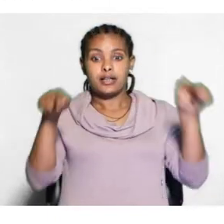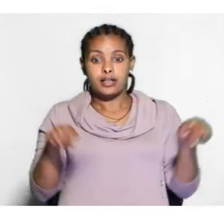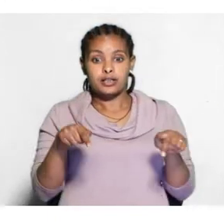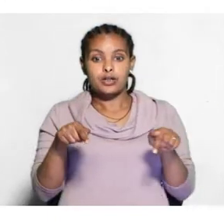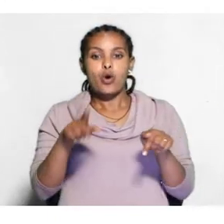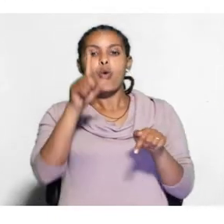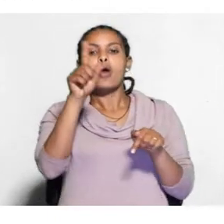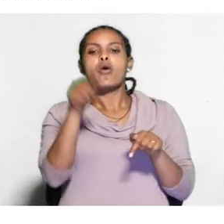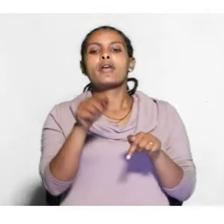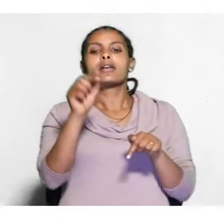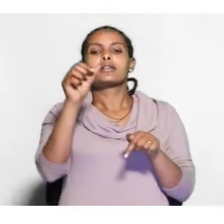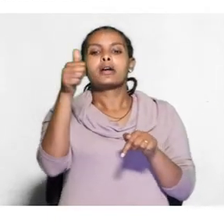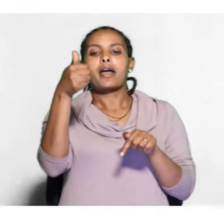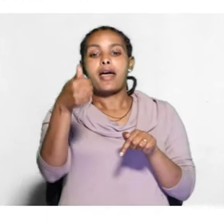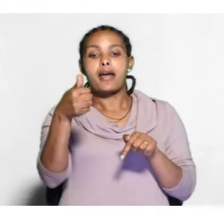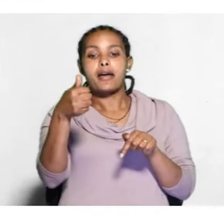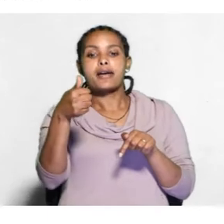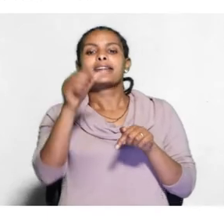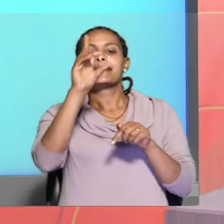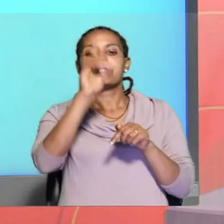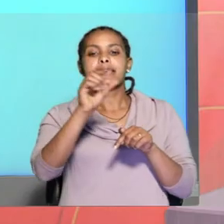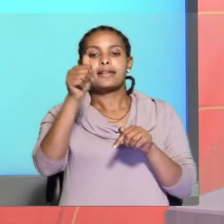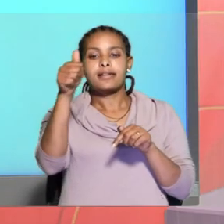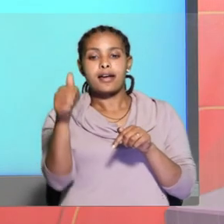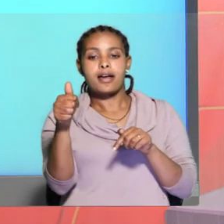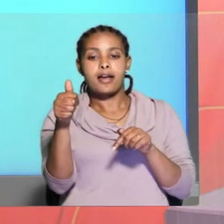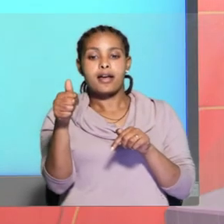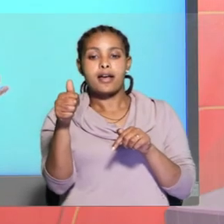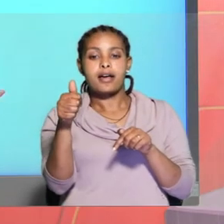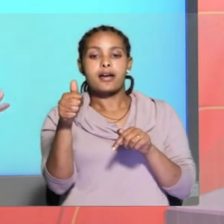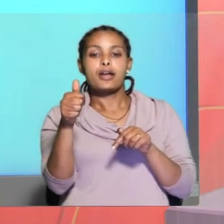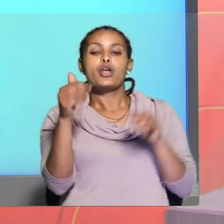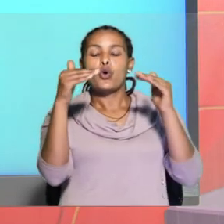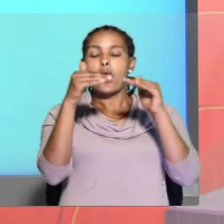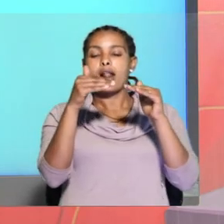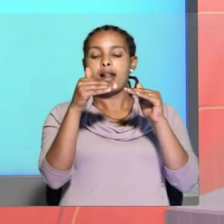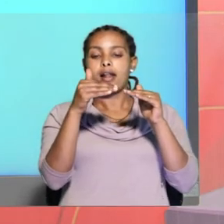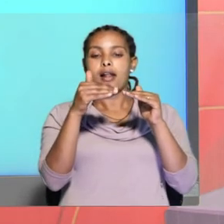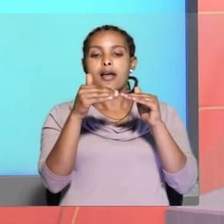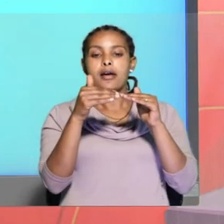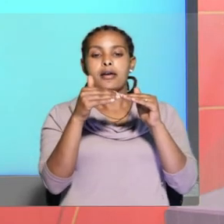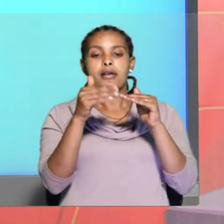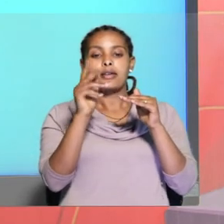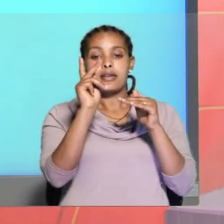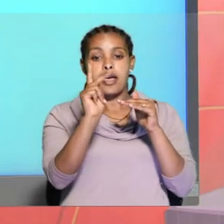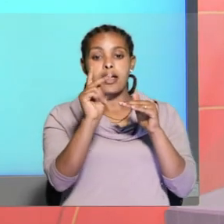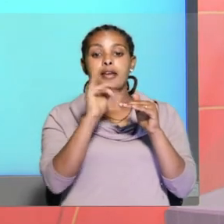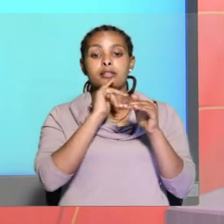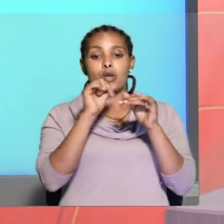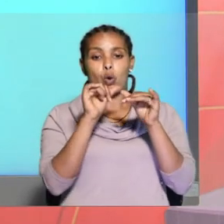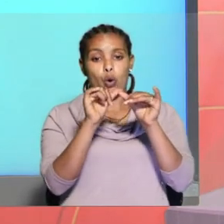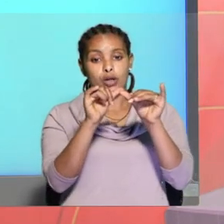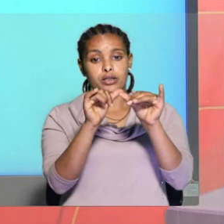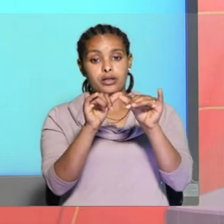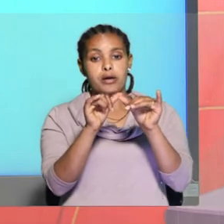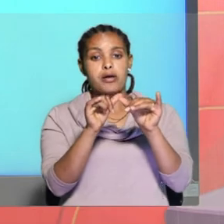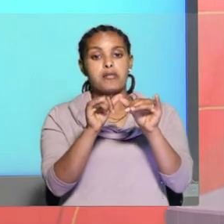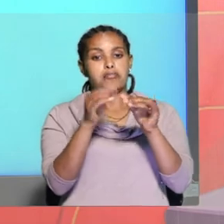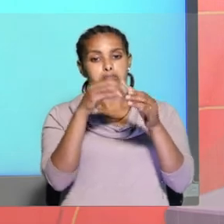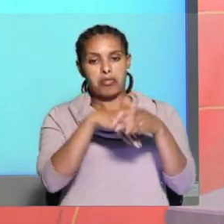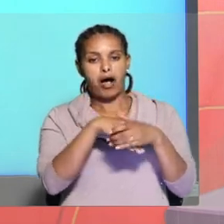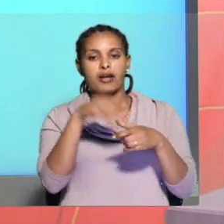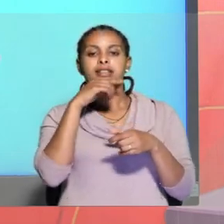of one over construction of m dm dm equal k is constant you can factor